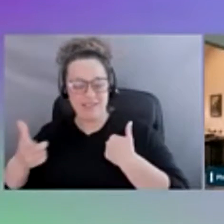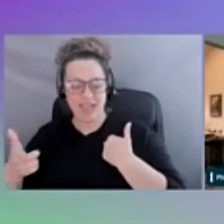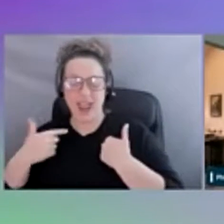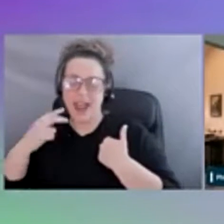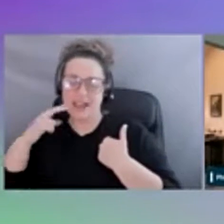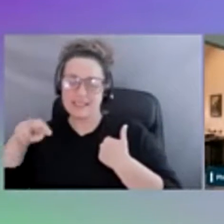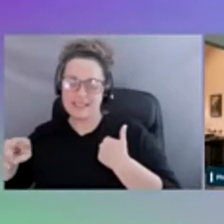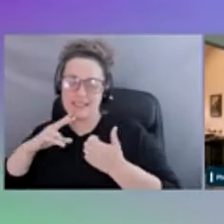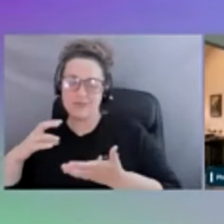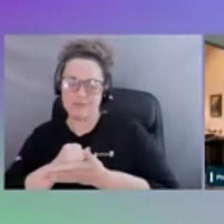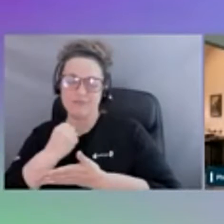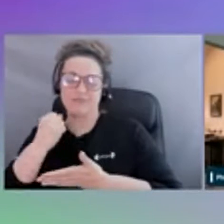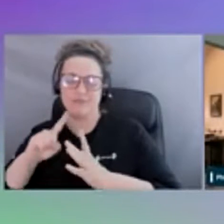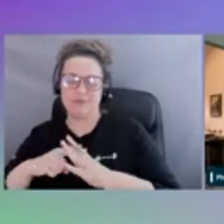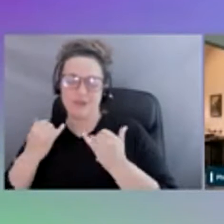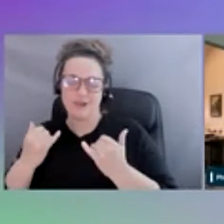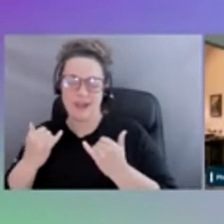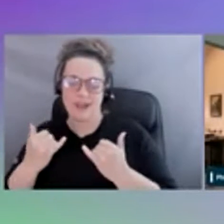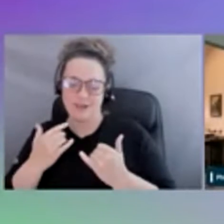Thank you.